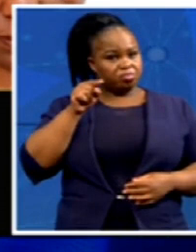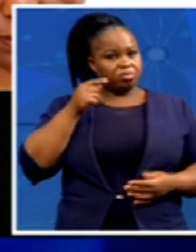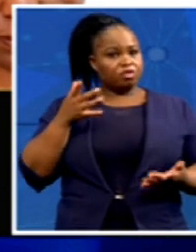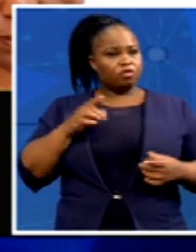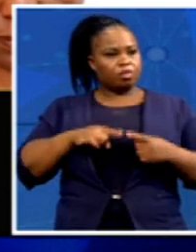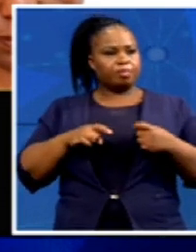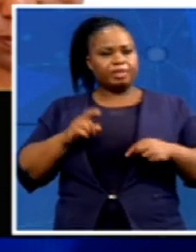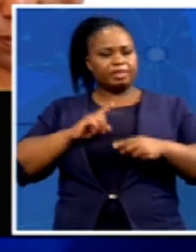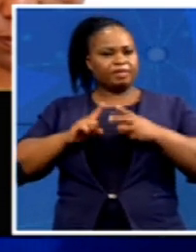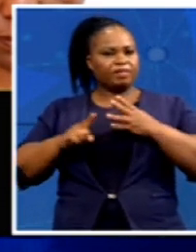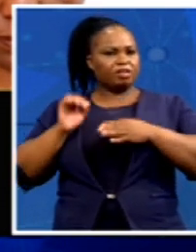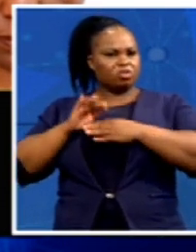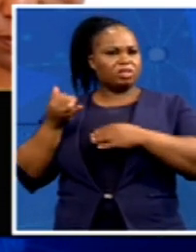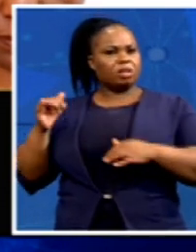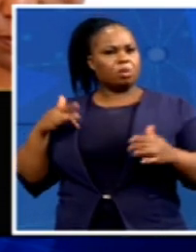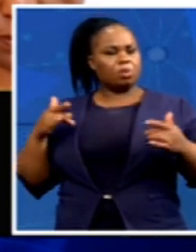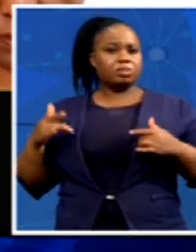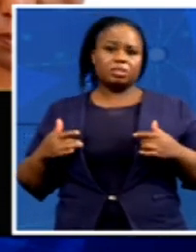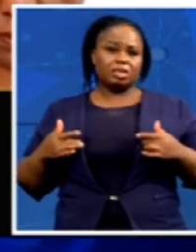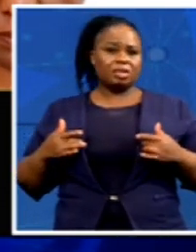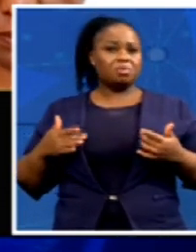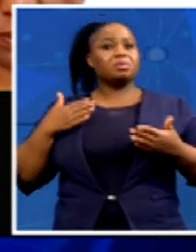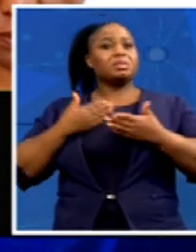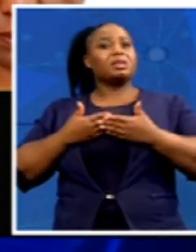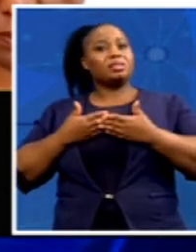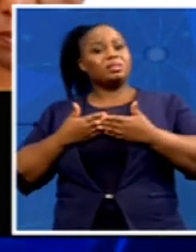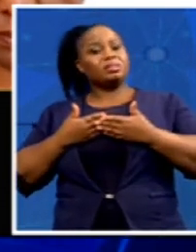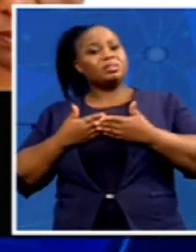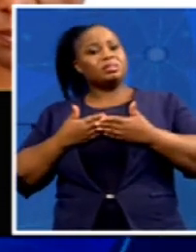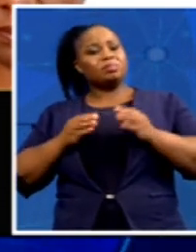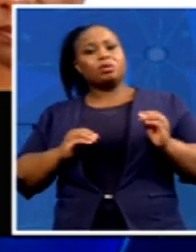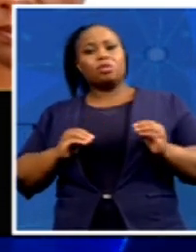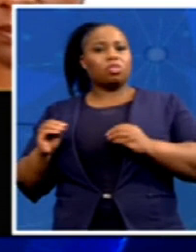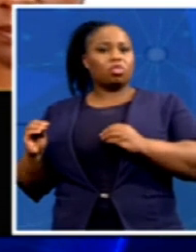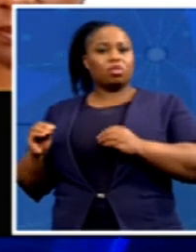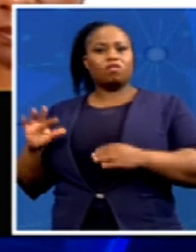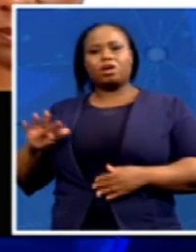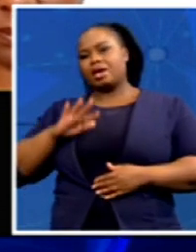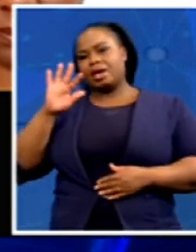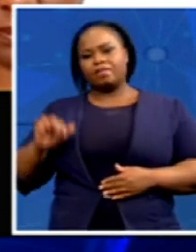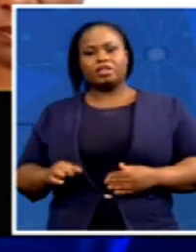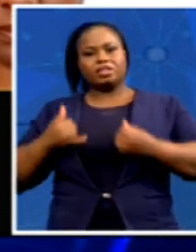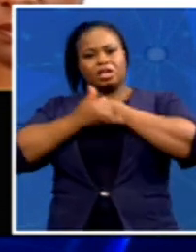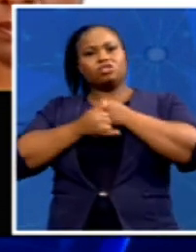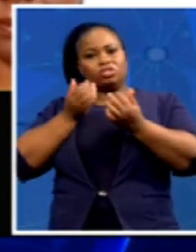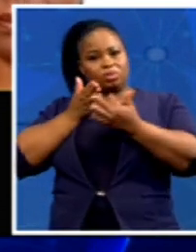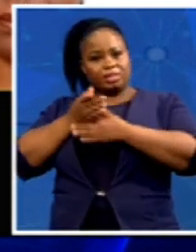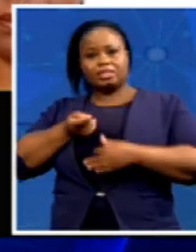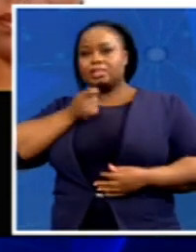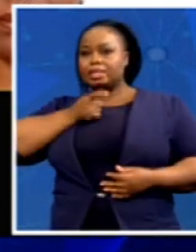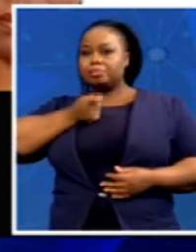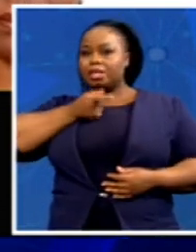be quite significant delays for African countries to access these pills, given that it will take time to scale up